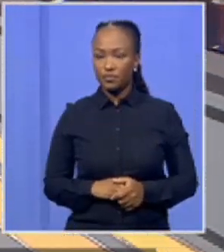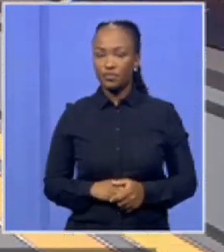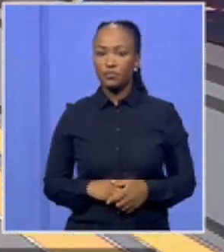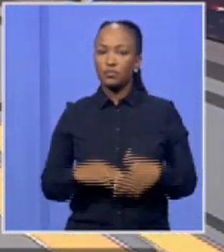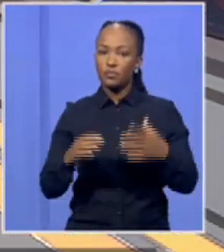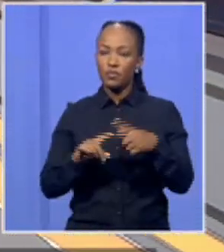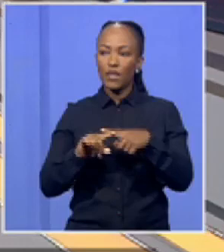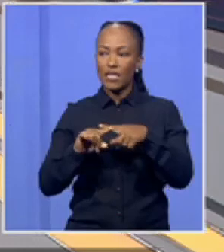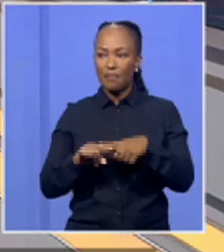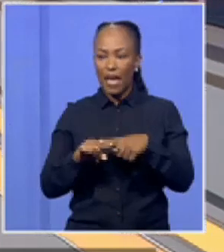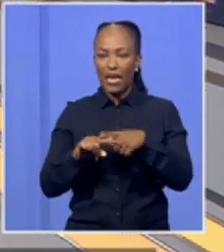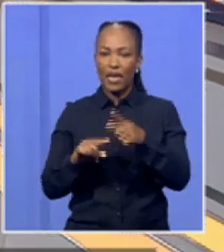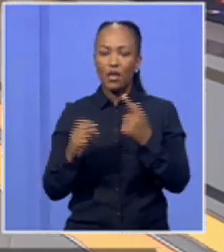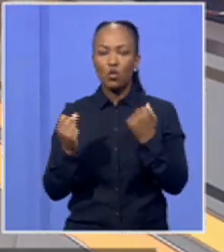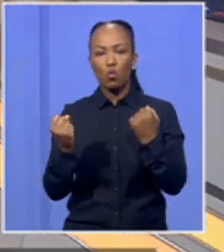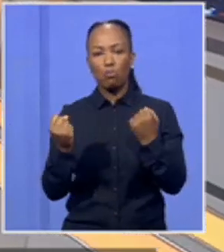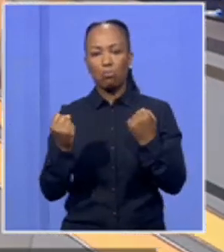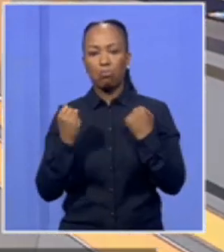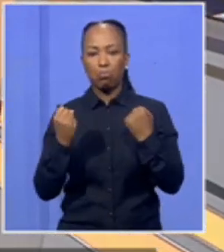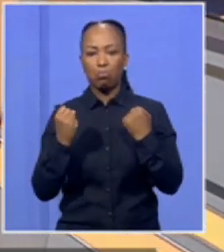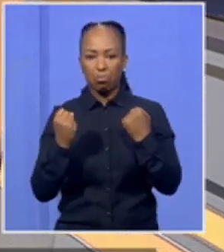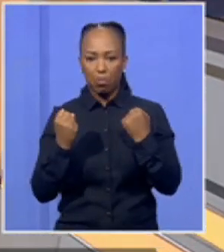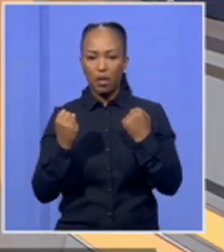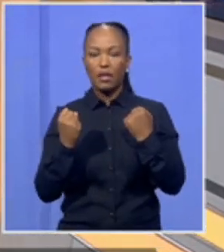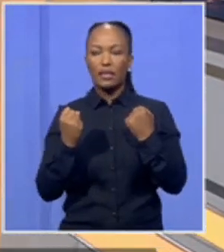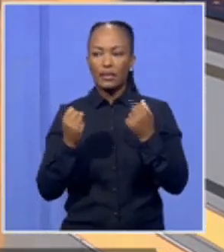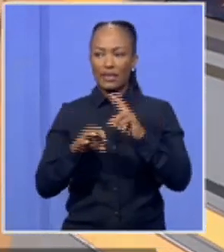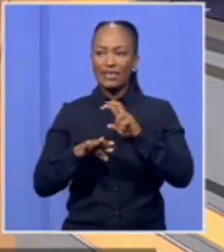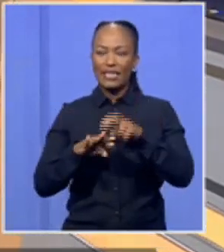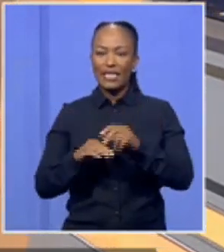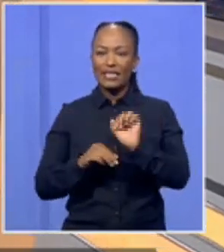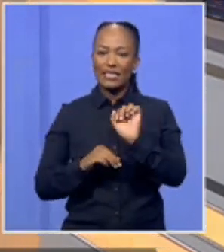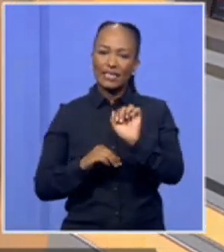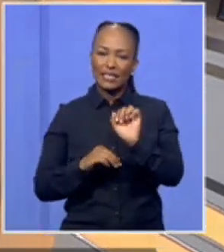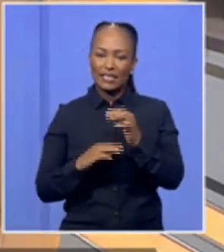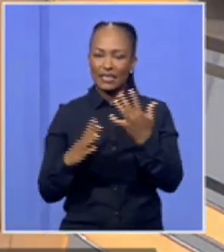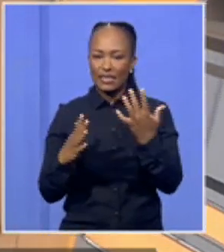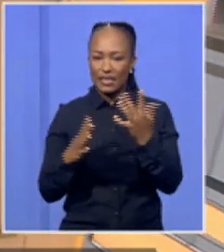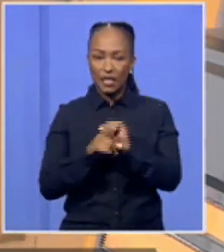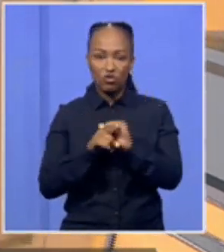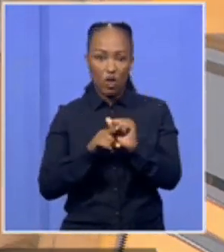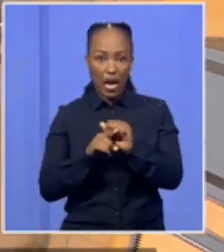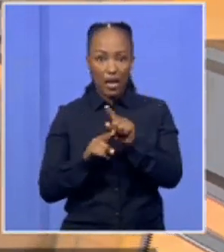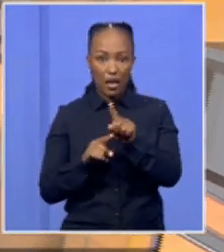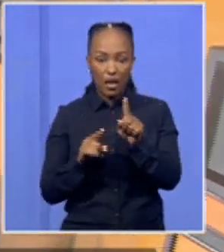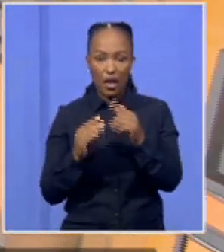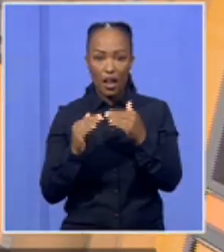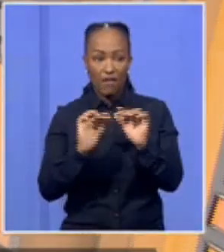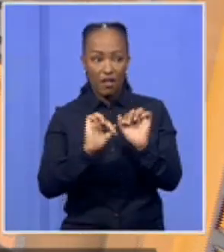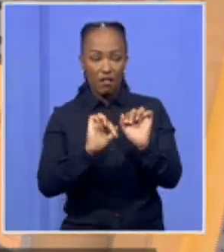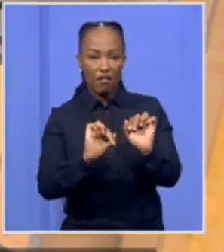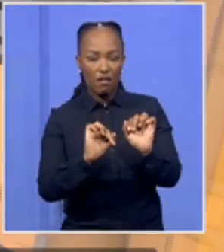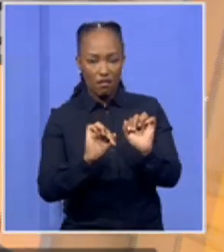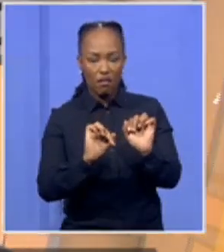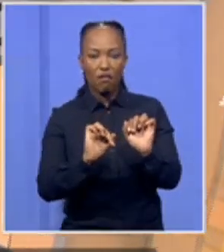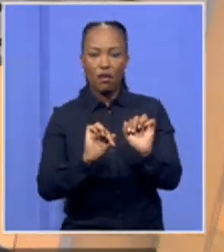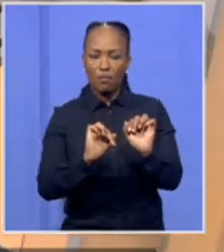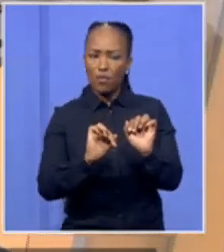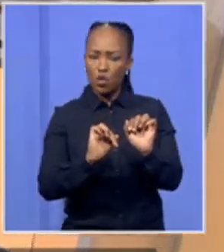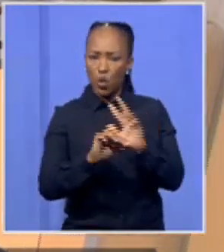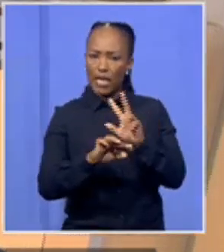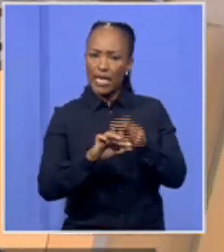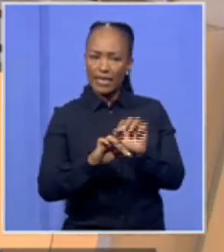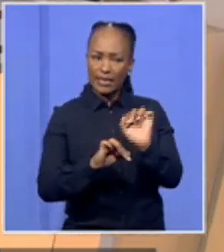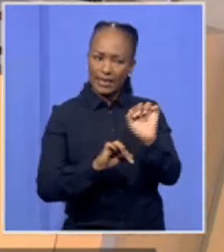say you have different kind of needs. But even if you're training at your own level, you have increased needs, because